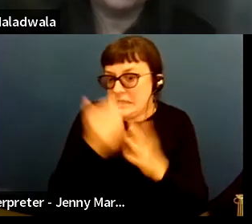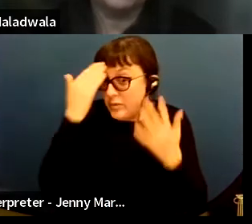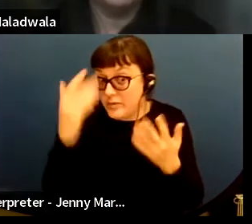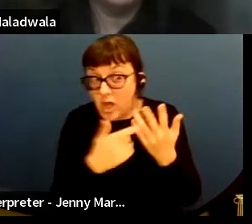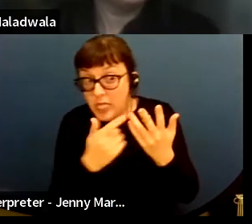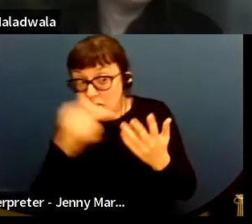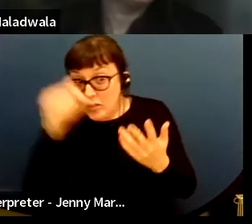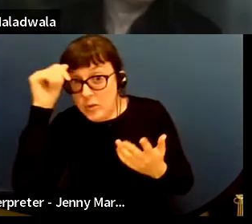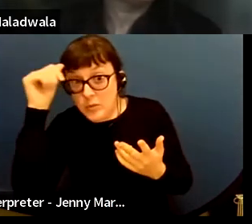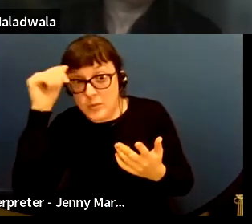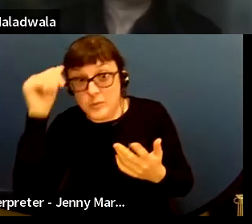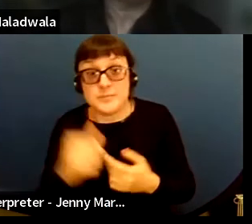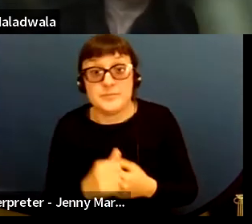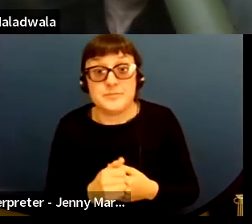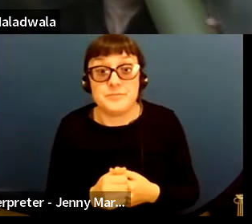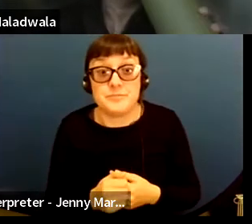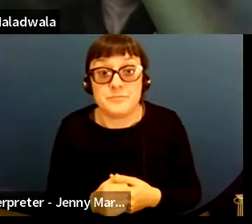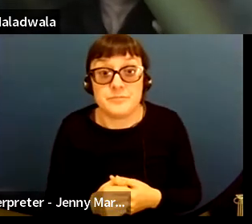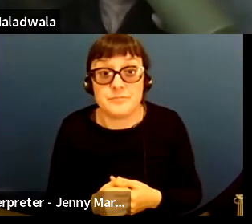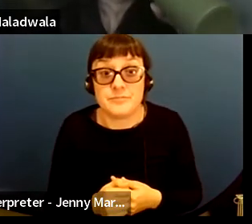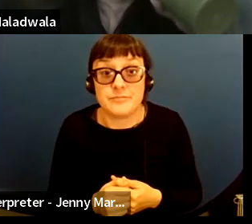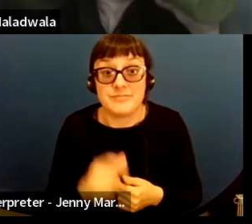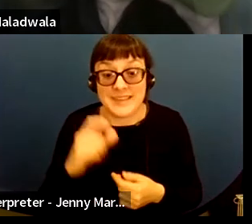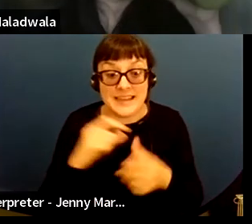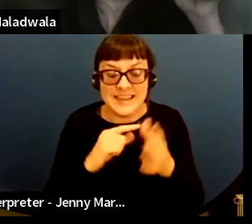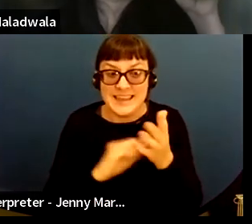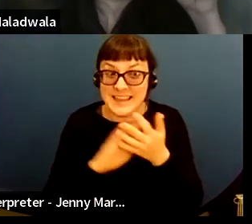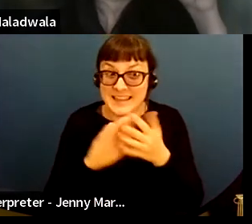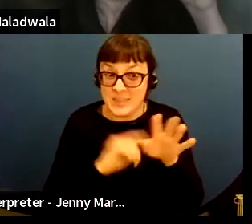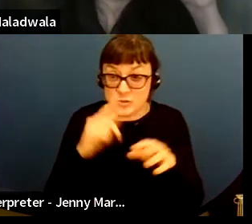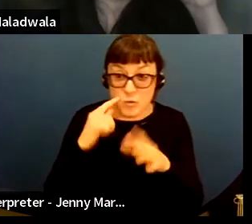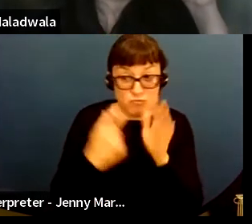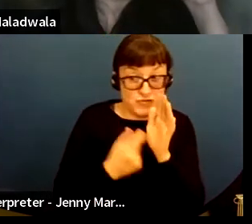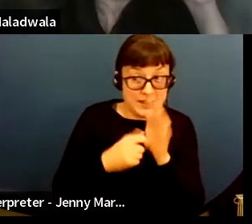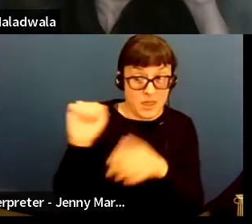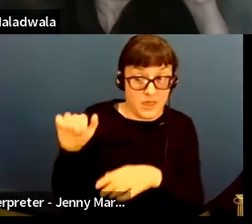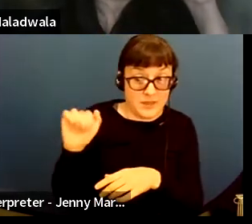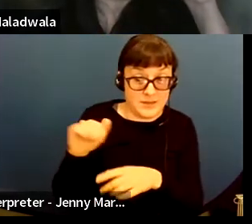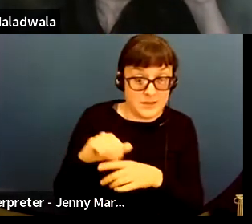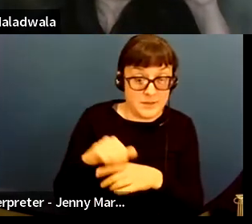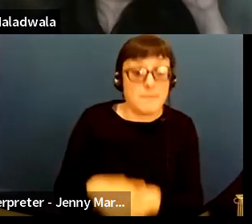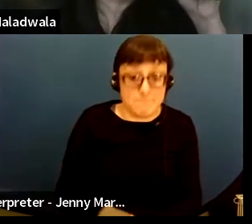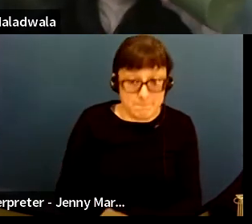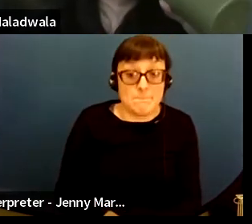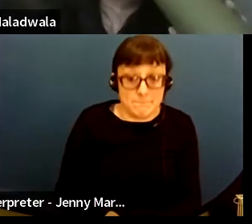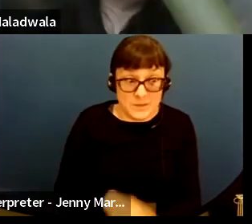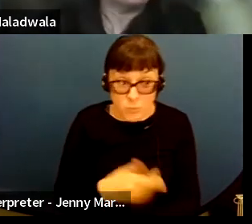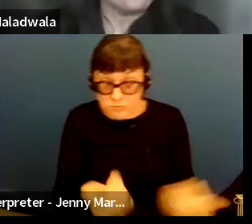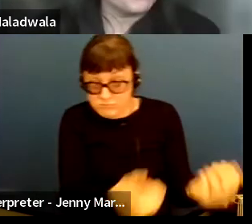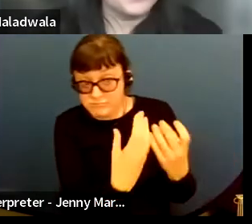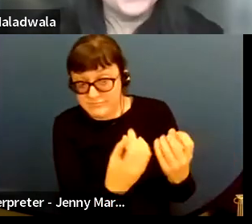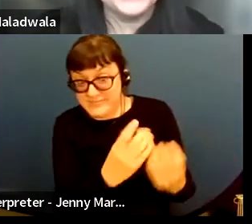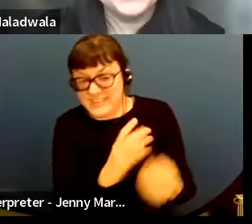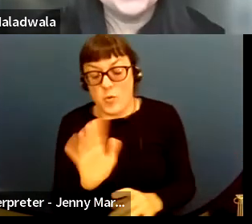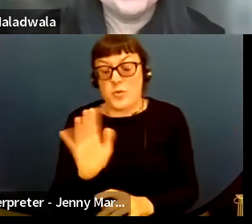had said I'd answer it, but I saw you nodding, Rick, so if you want to jump in, feel free. No, don't do that to me, because I don't have a very good answer to this. Okay, well,